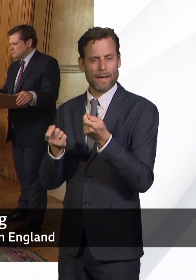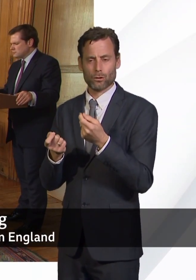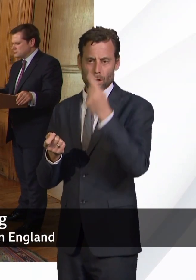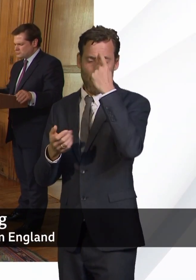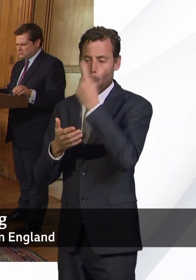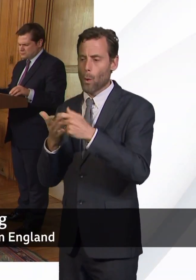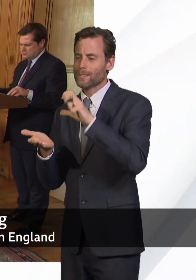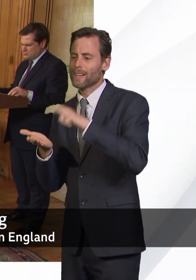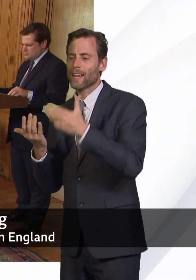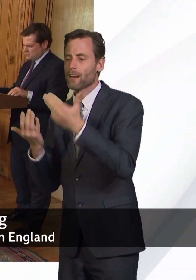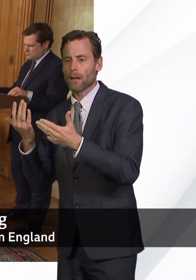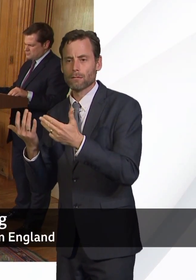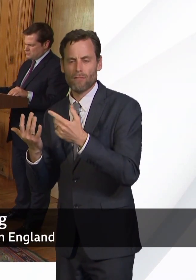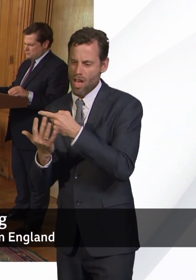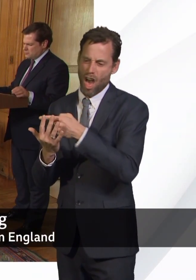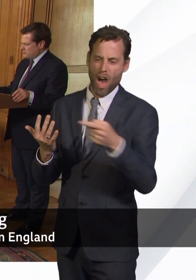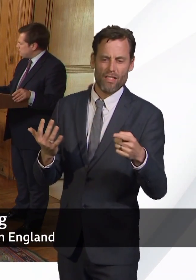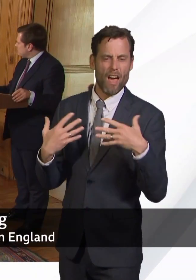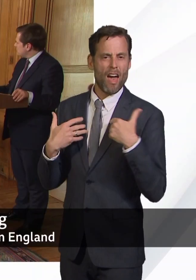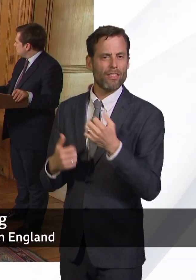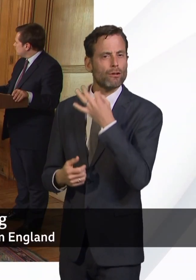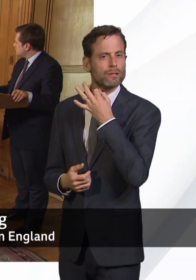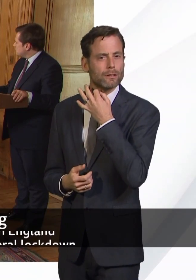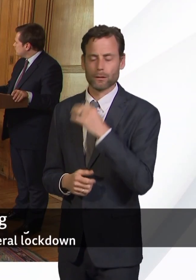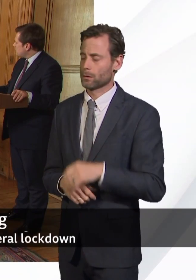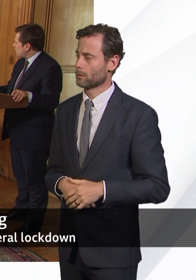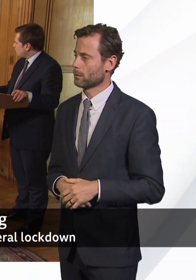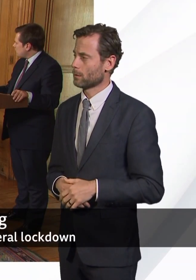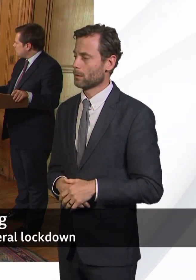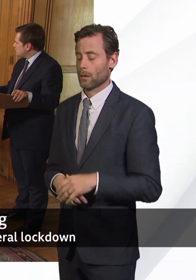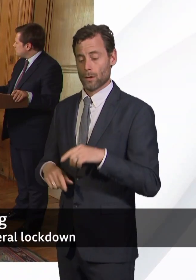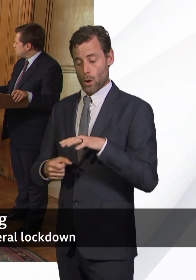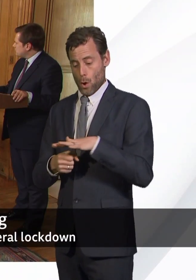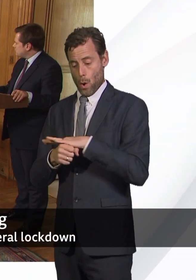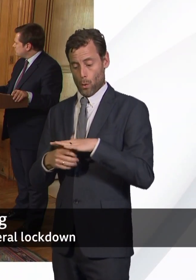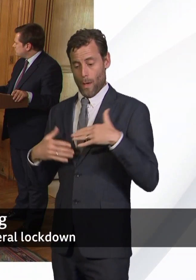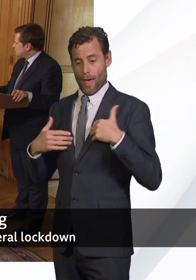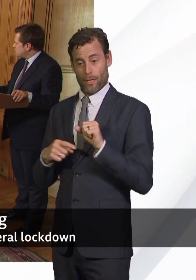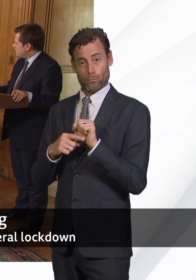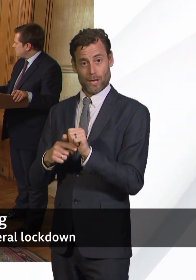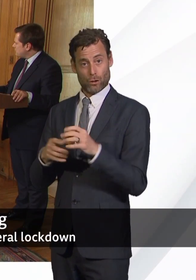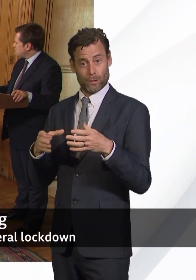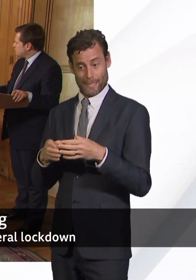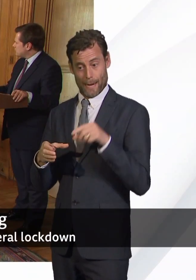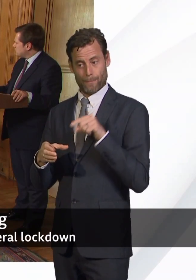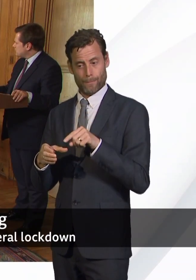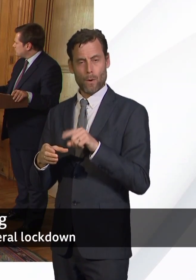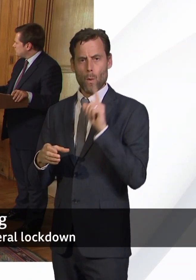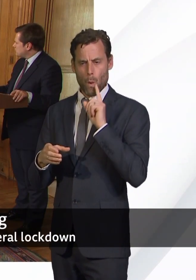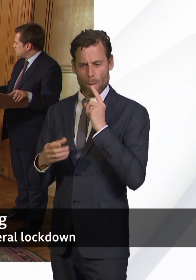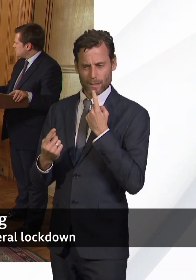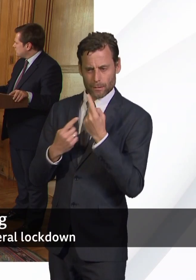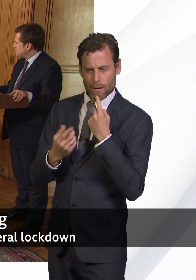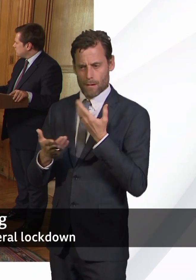other issue, there is a relationship between the local health protection team, who will always advise on outbreaks